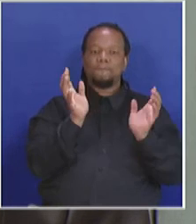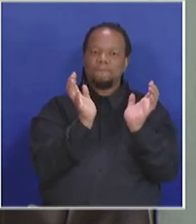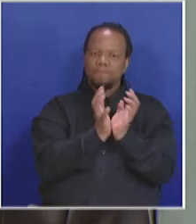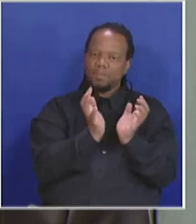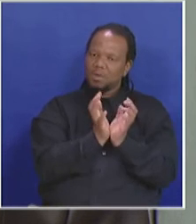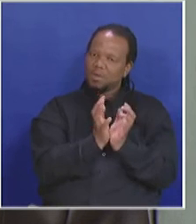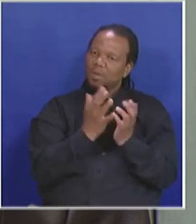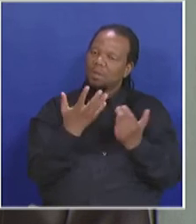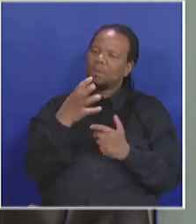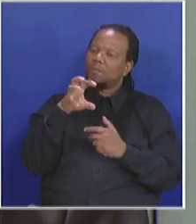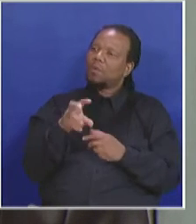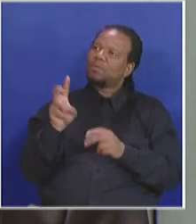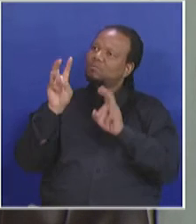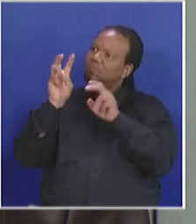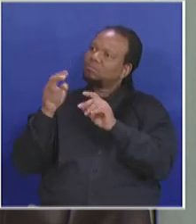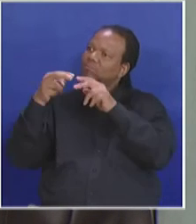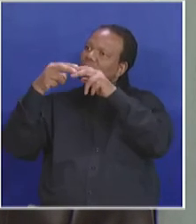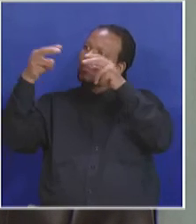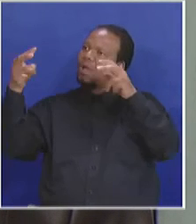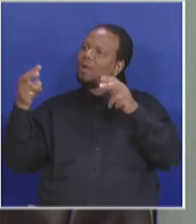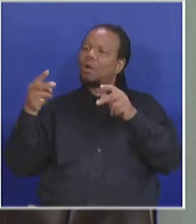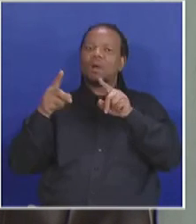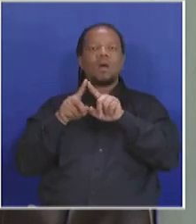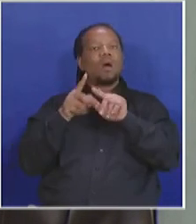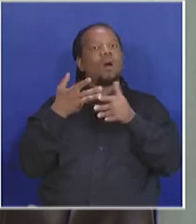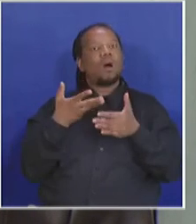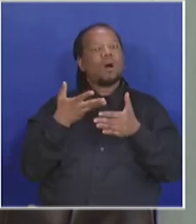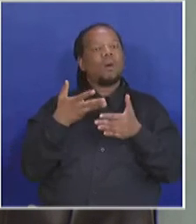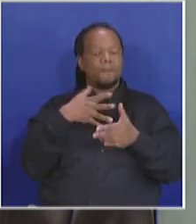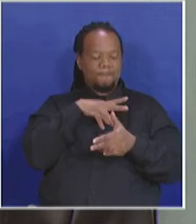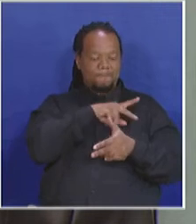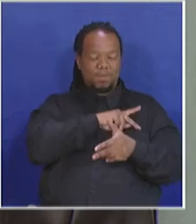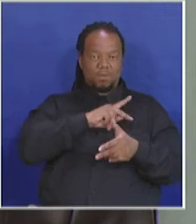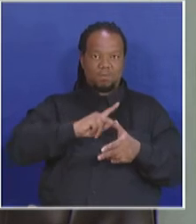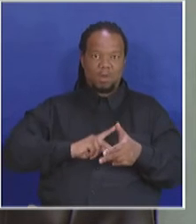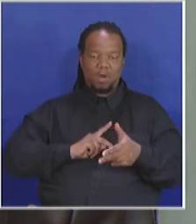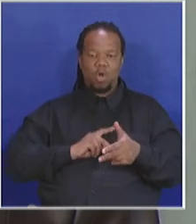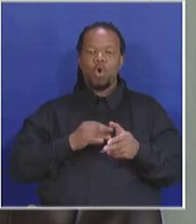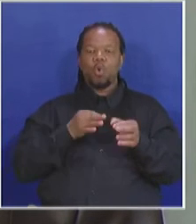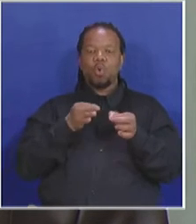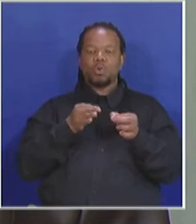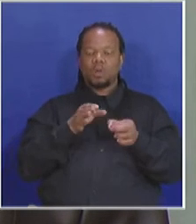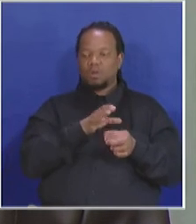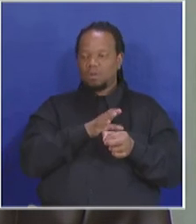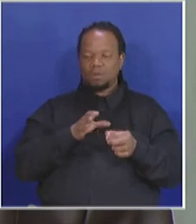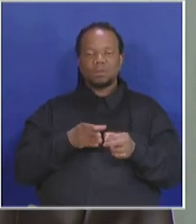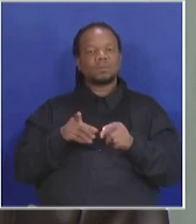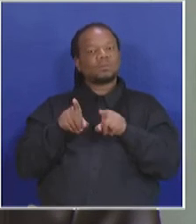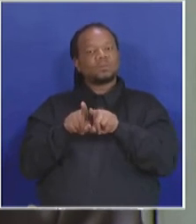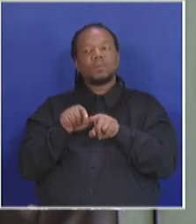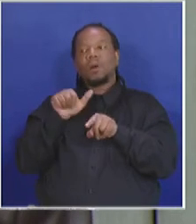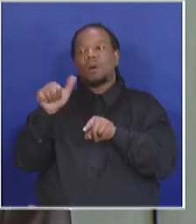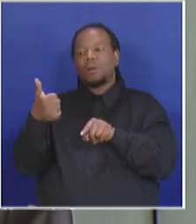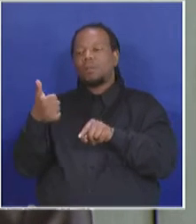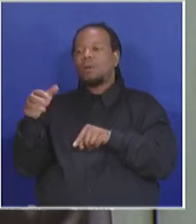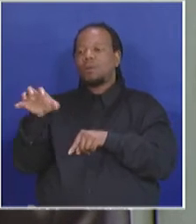province through the Premier Infrastructure Coordinating Council in Moses Kotane and other parts of the province.